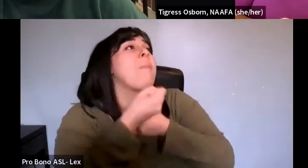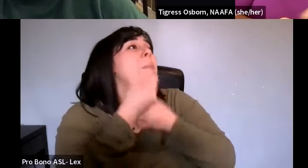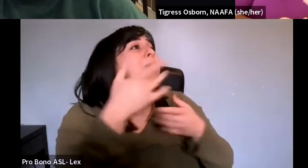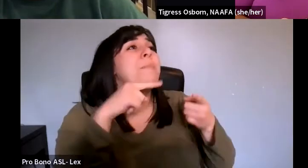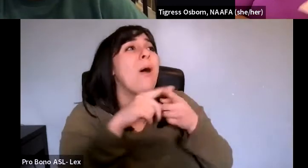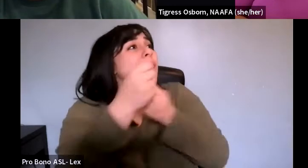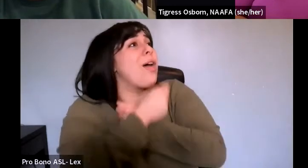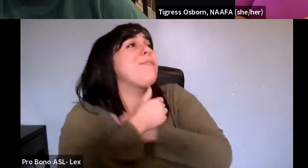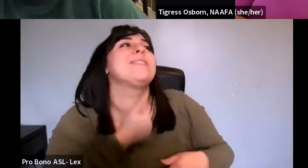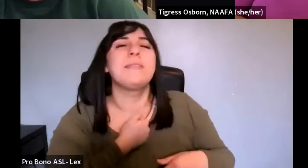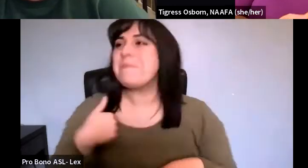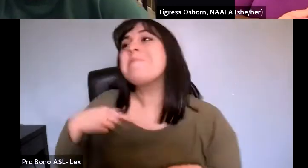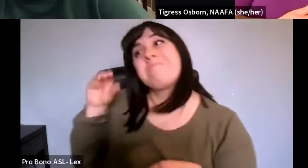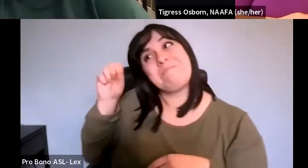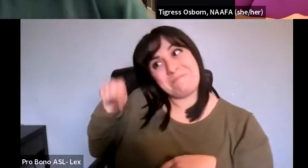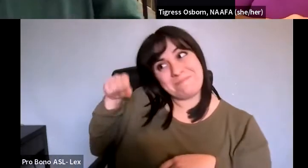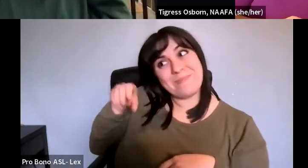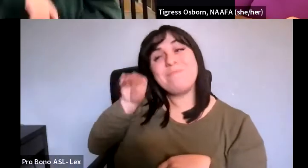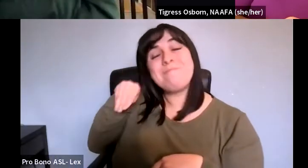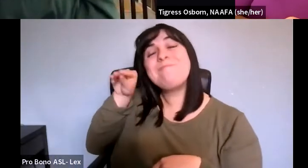yourself. And I was like, mm-hmm. Mm-hmm.